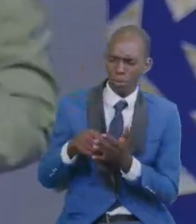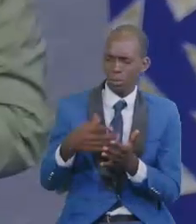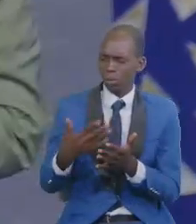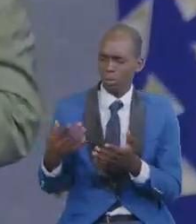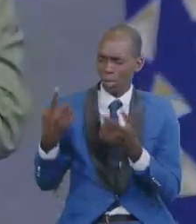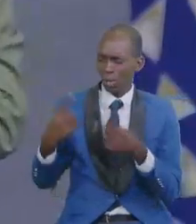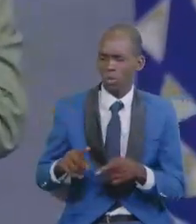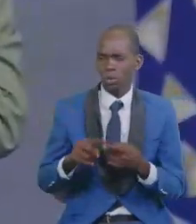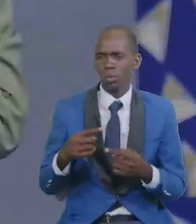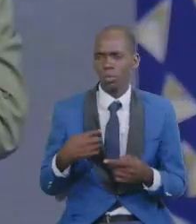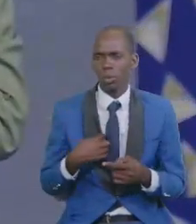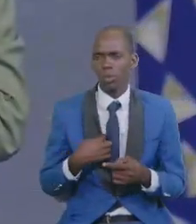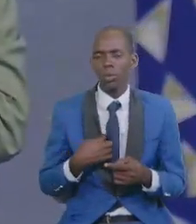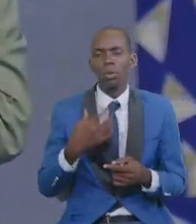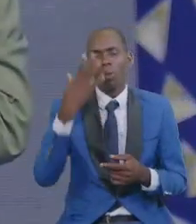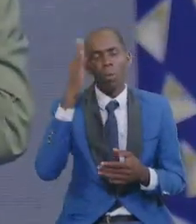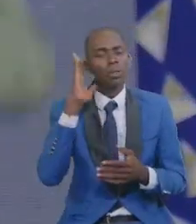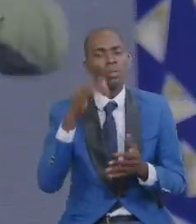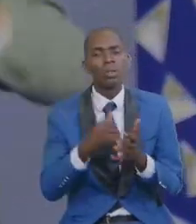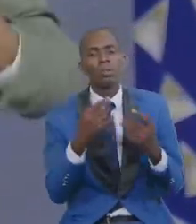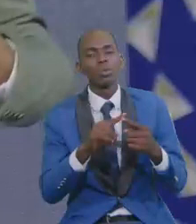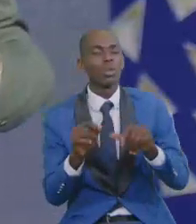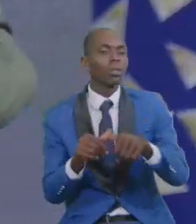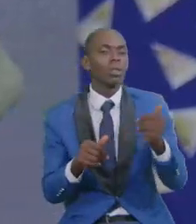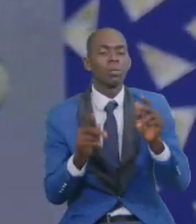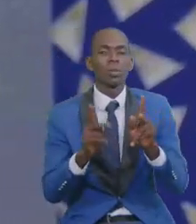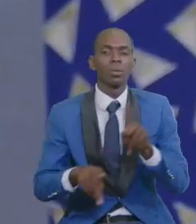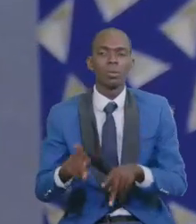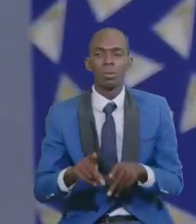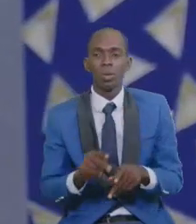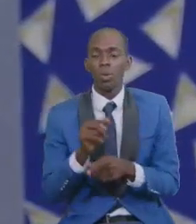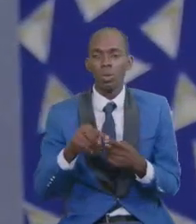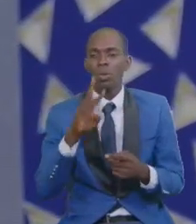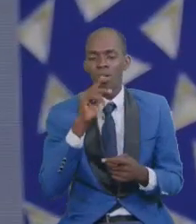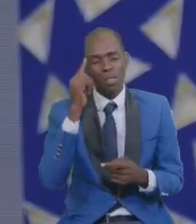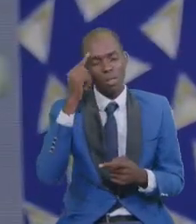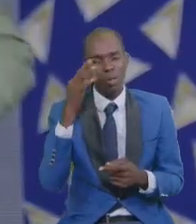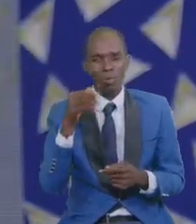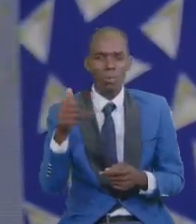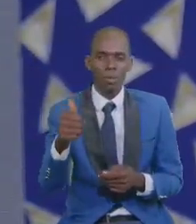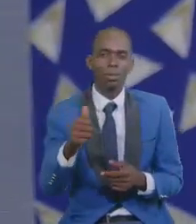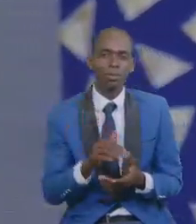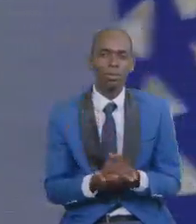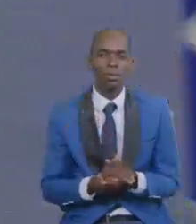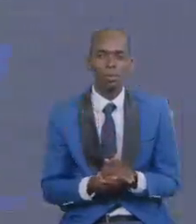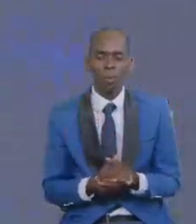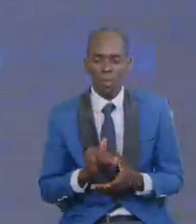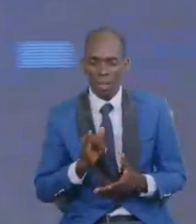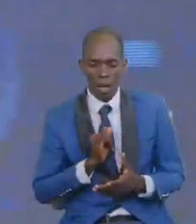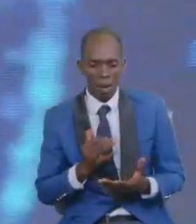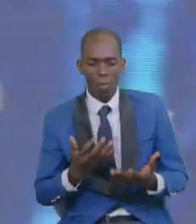should that happen to Abraham? When you're thinking of yourself, I want